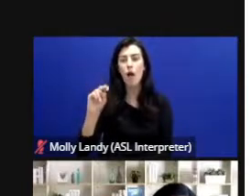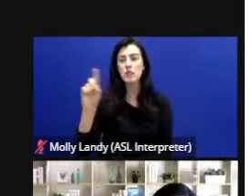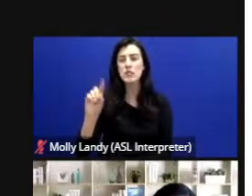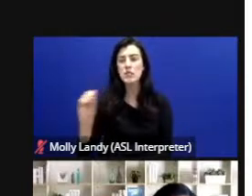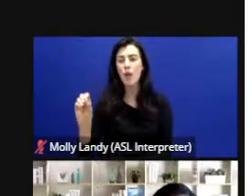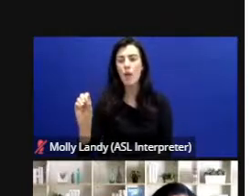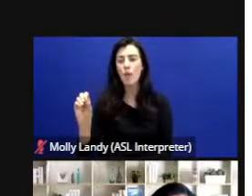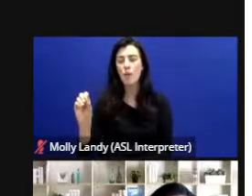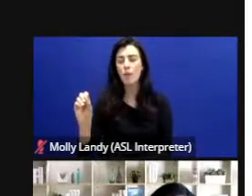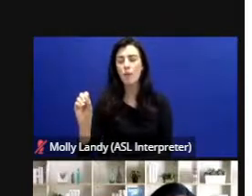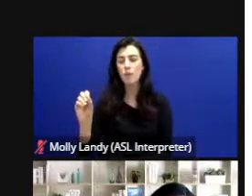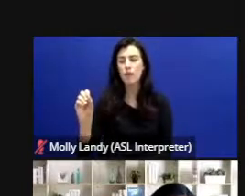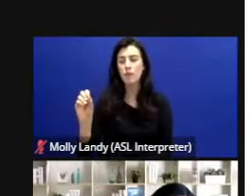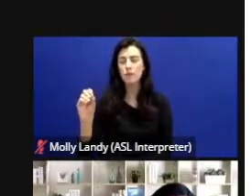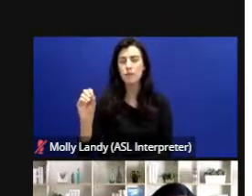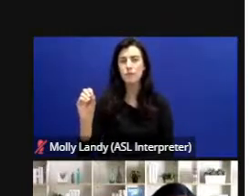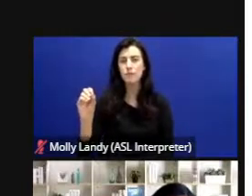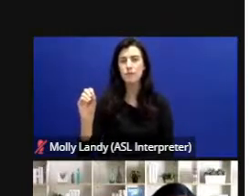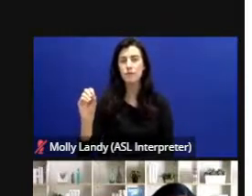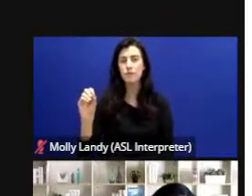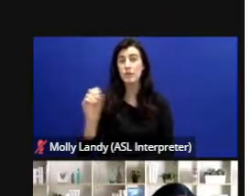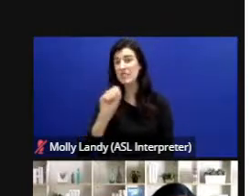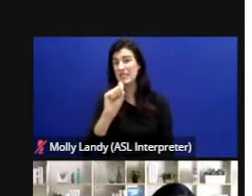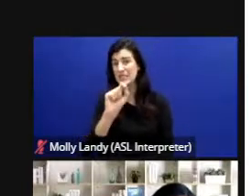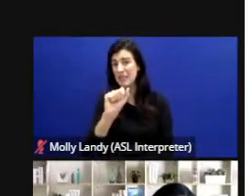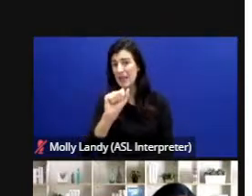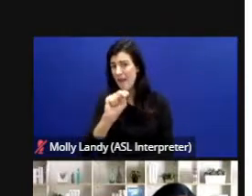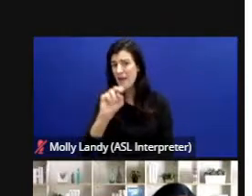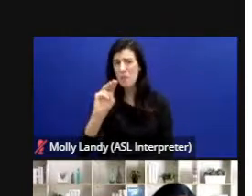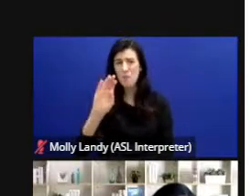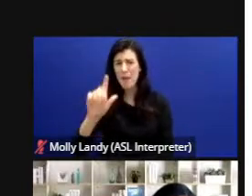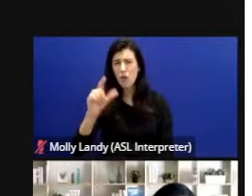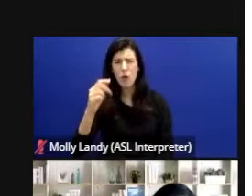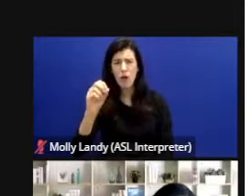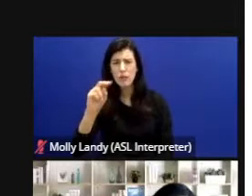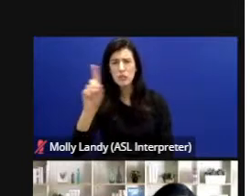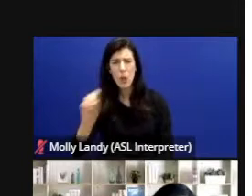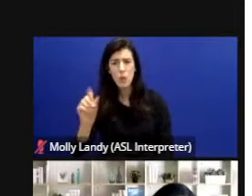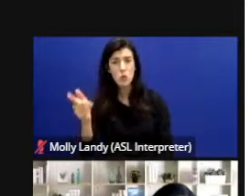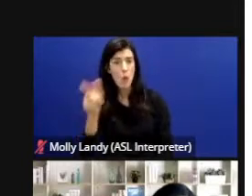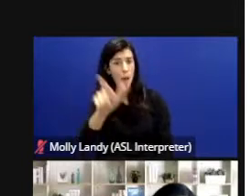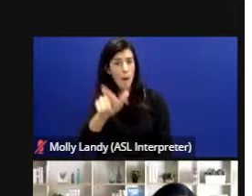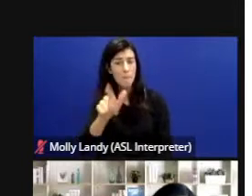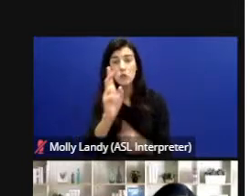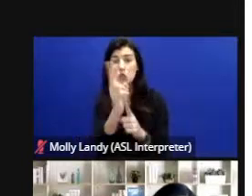Okay, Stan or Michael Gonzo, if you're the same person, you are up and you have 2 minutes.